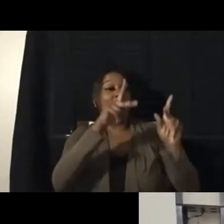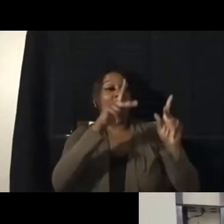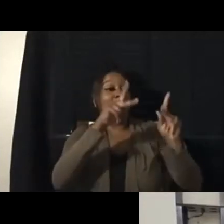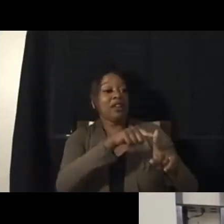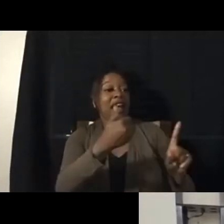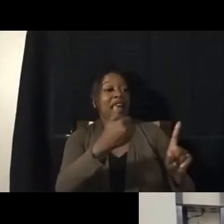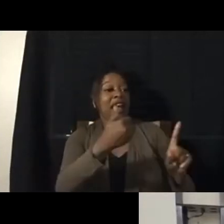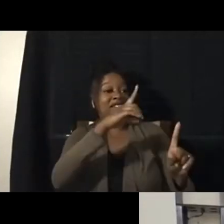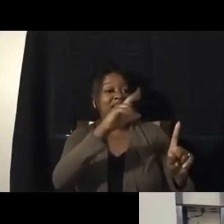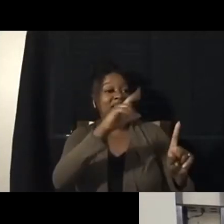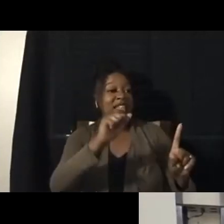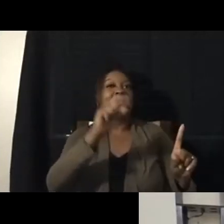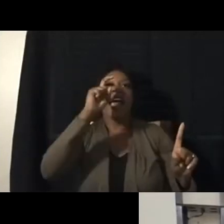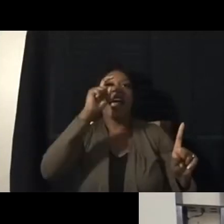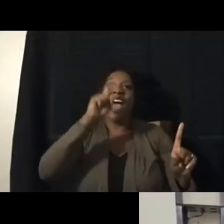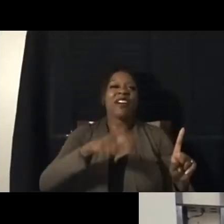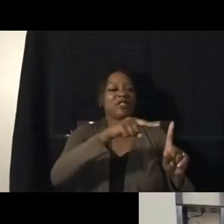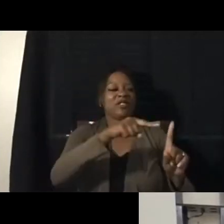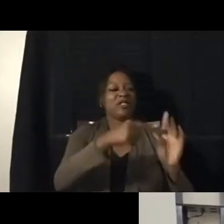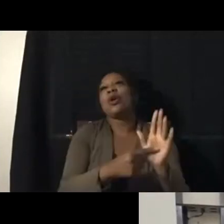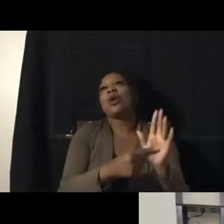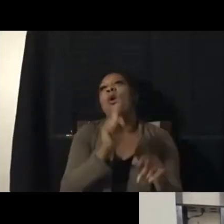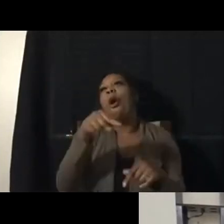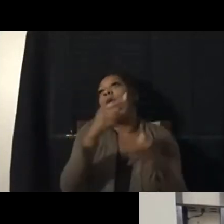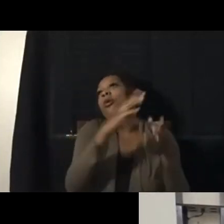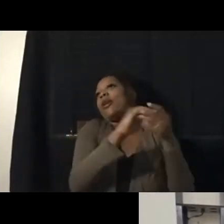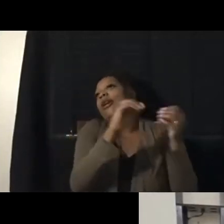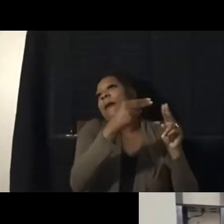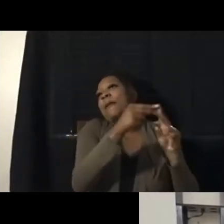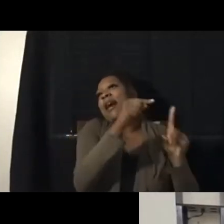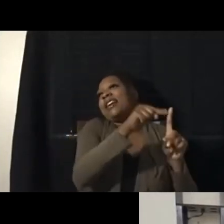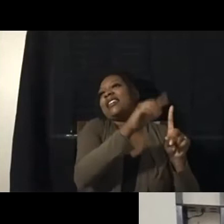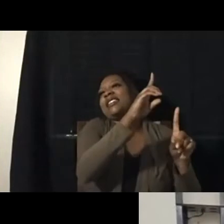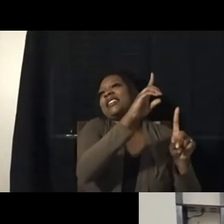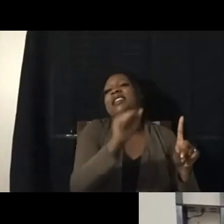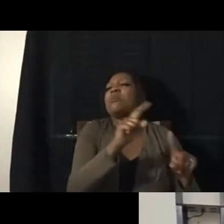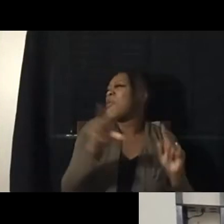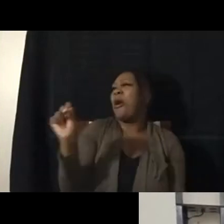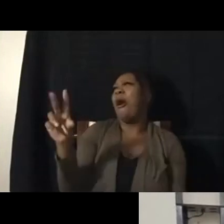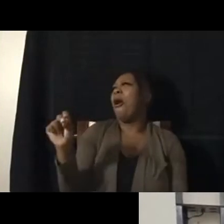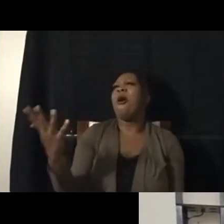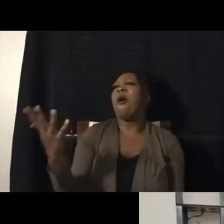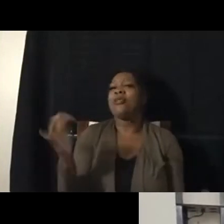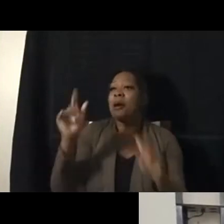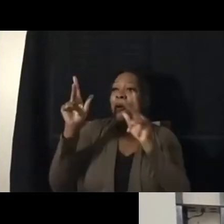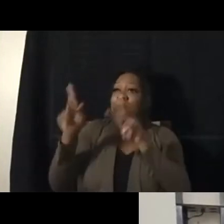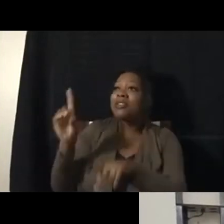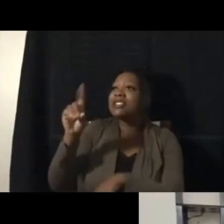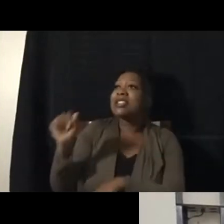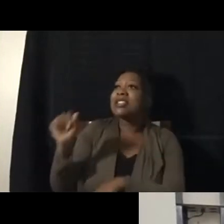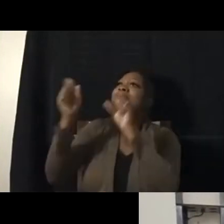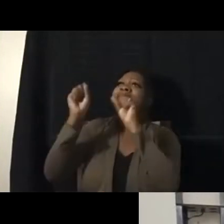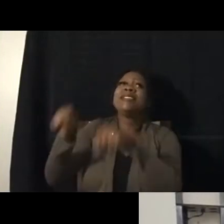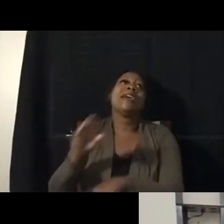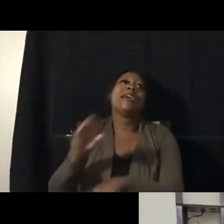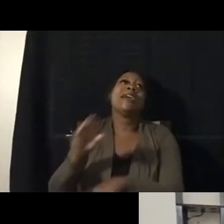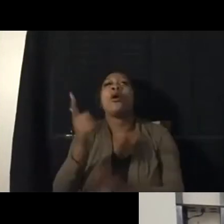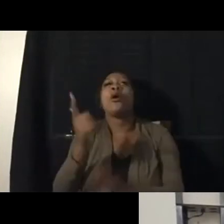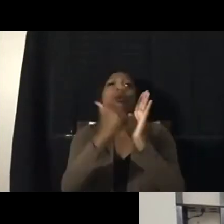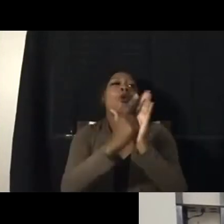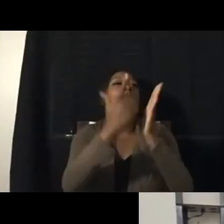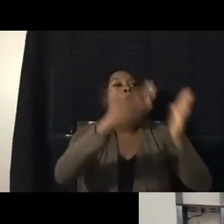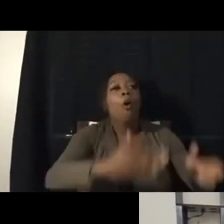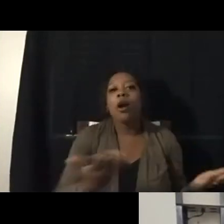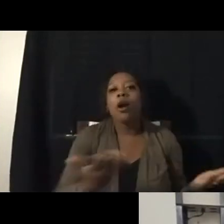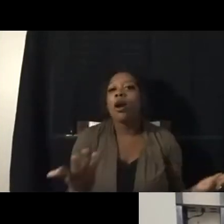their disability. And it's like, no, it doesn't. Like you said, they can be the prosecutor, the assistant, the best friend, and so